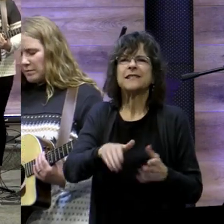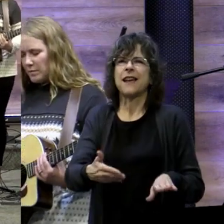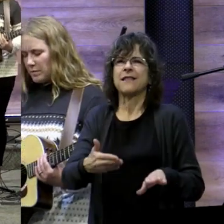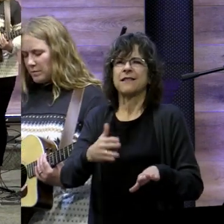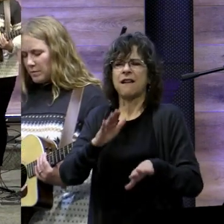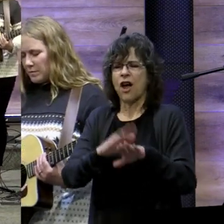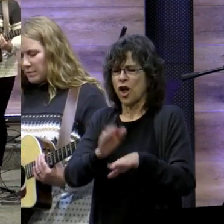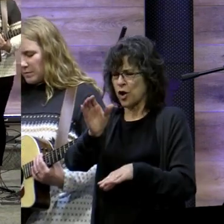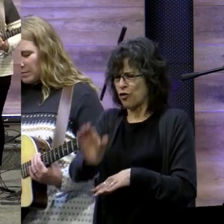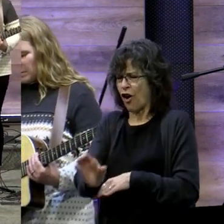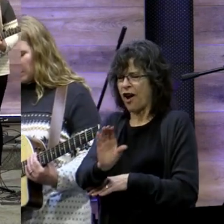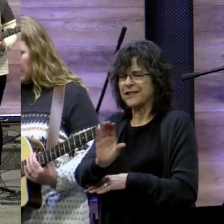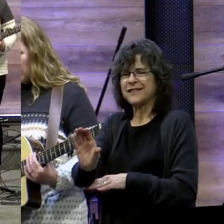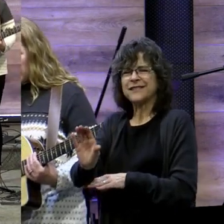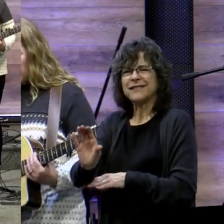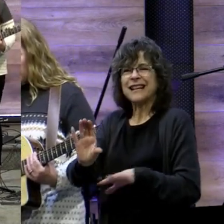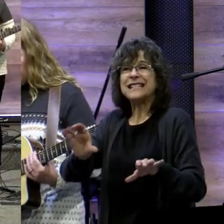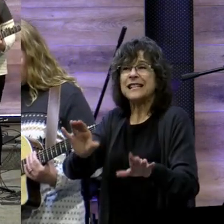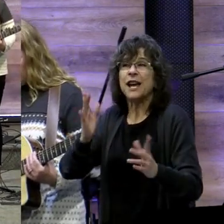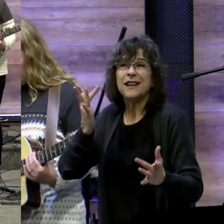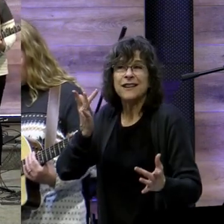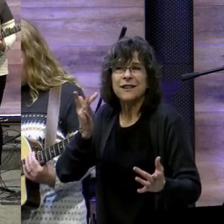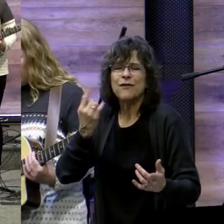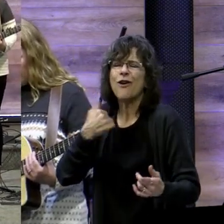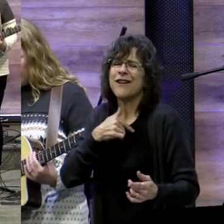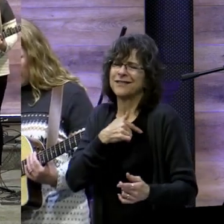cross for us.